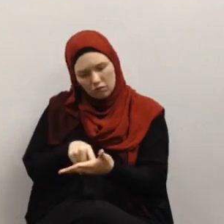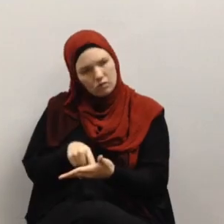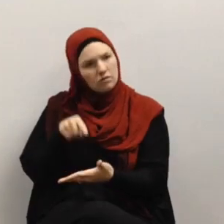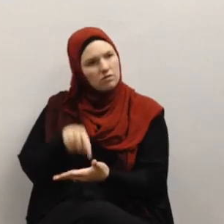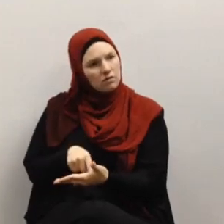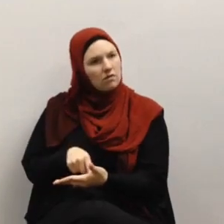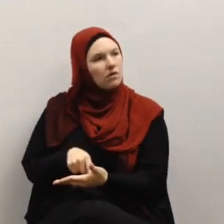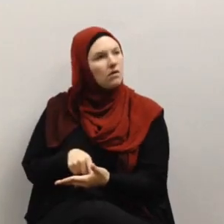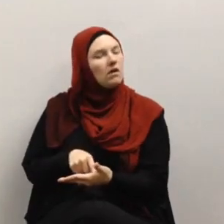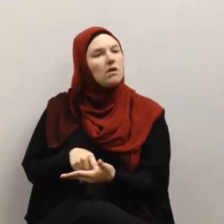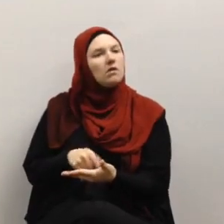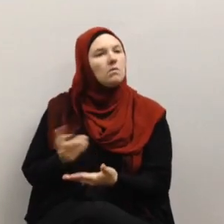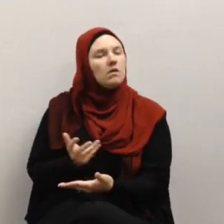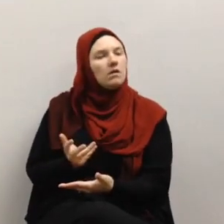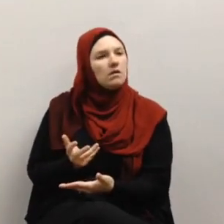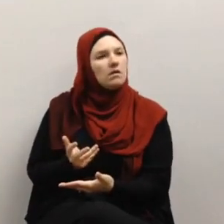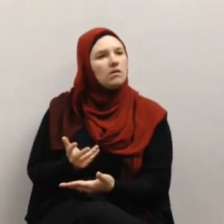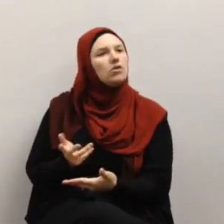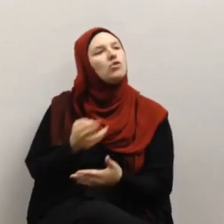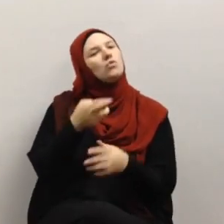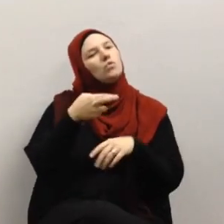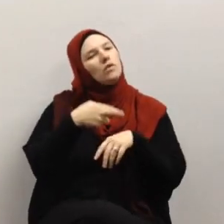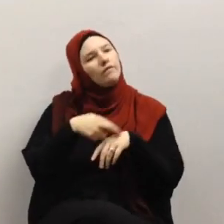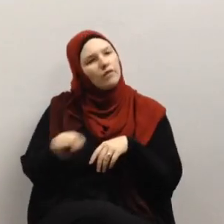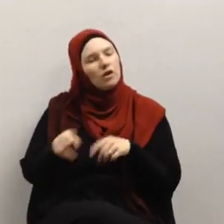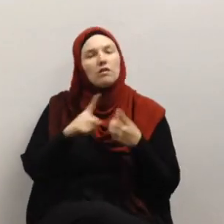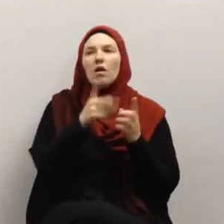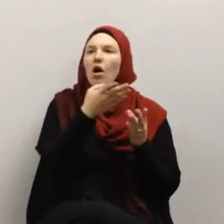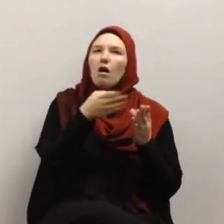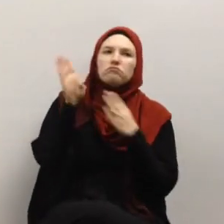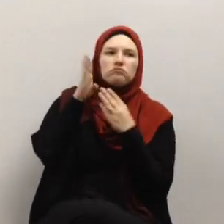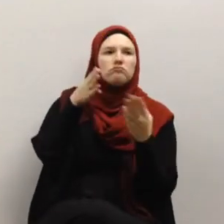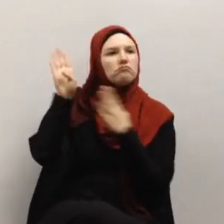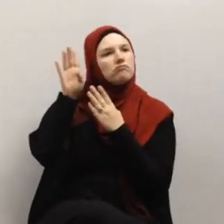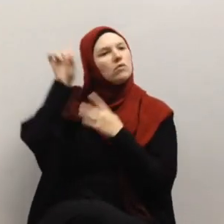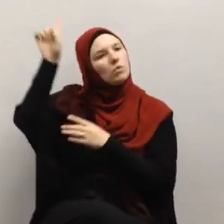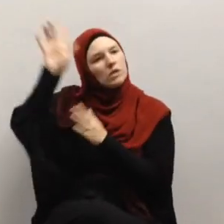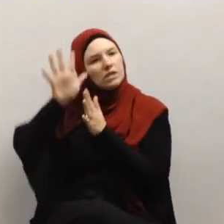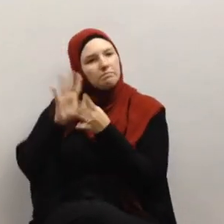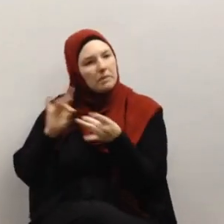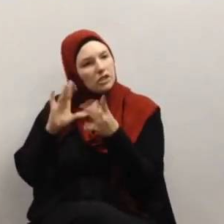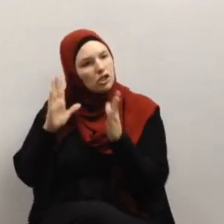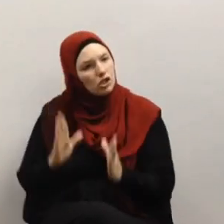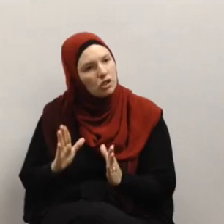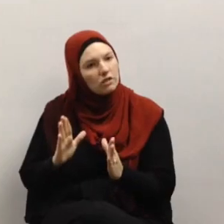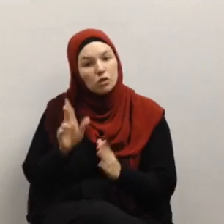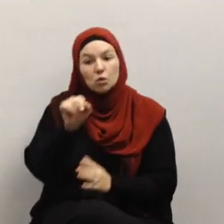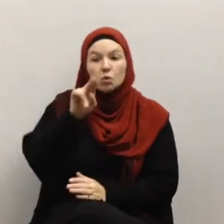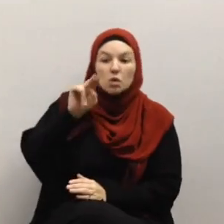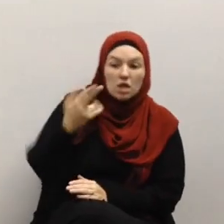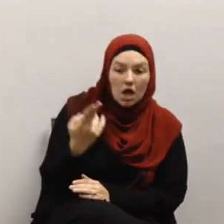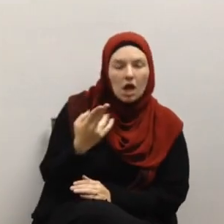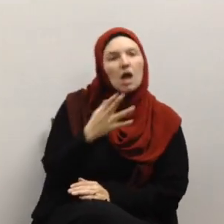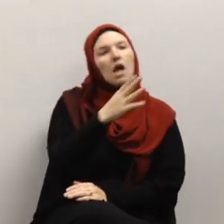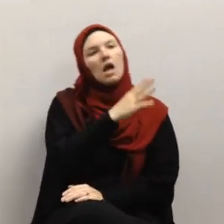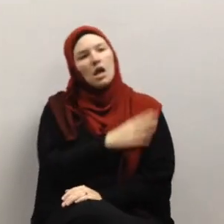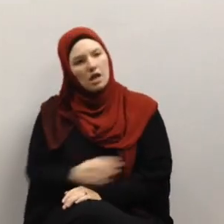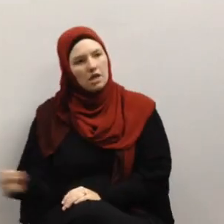is to refer to Allah, to His book, and to His Messenger sallallahu alayhi wa